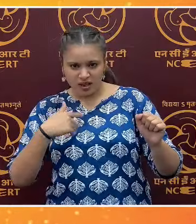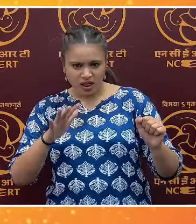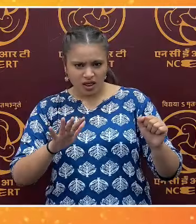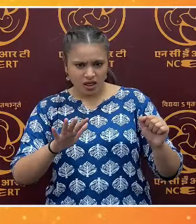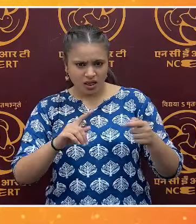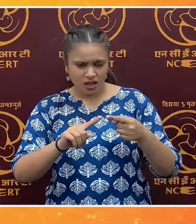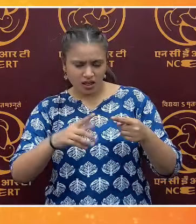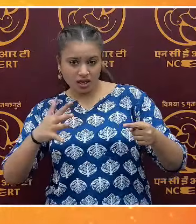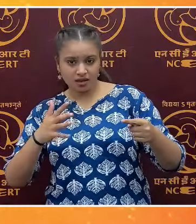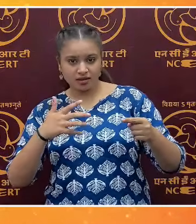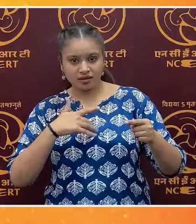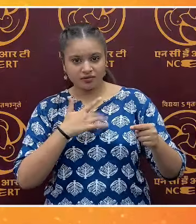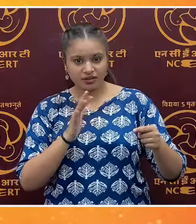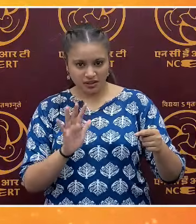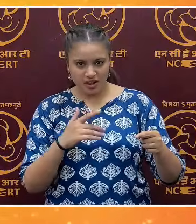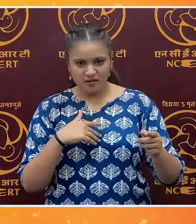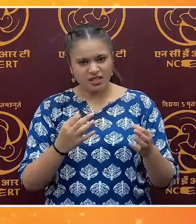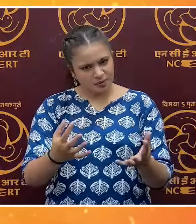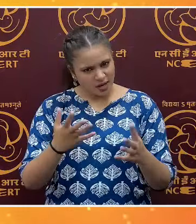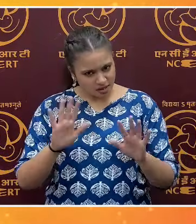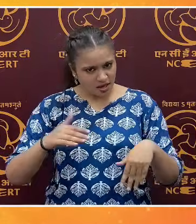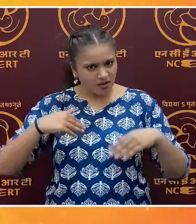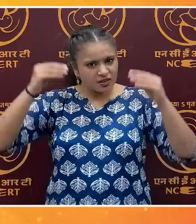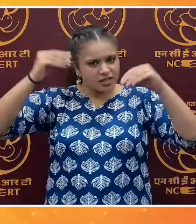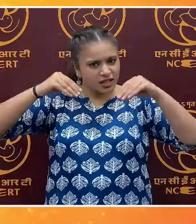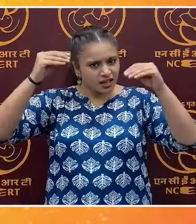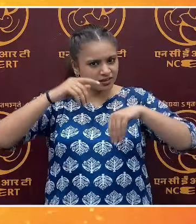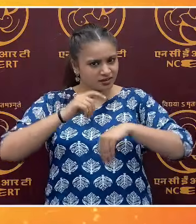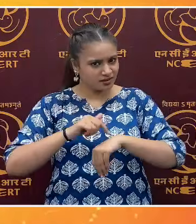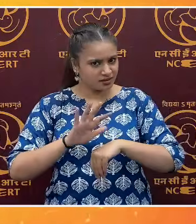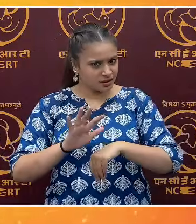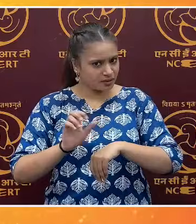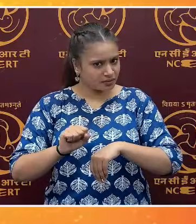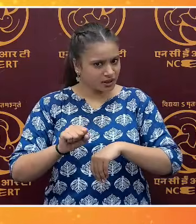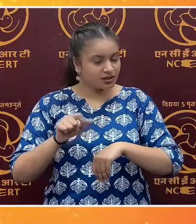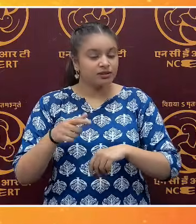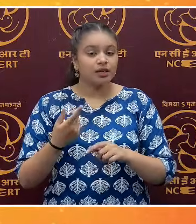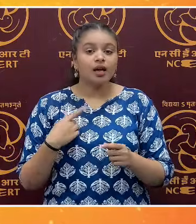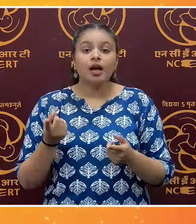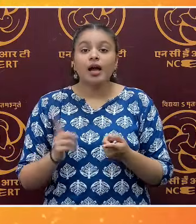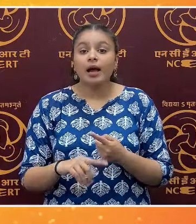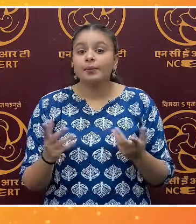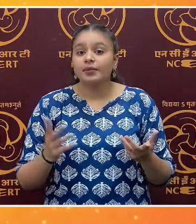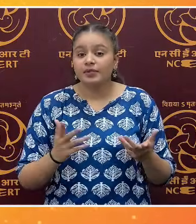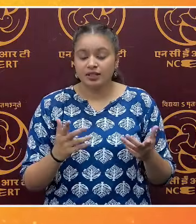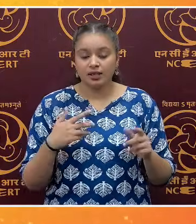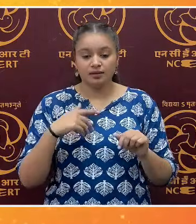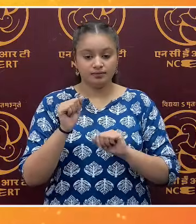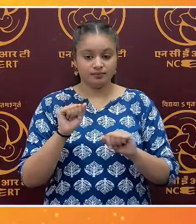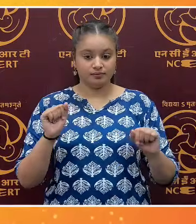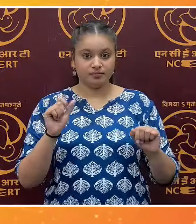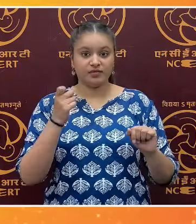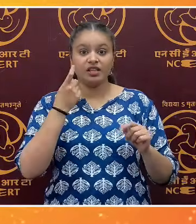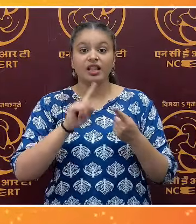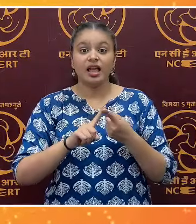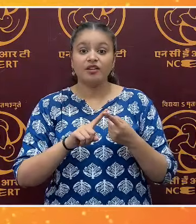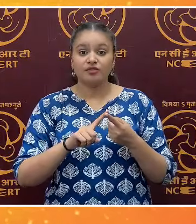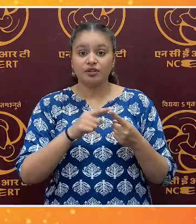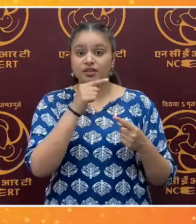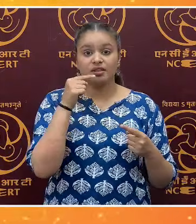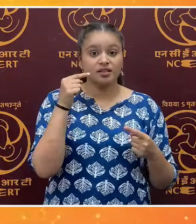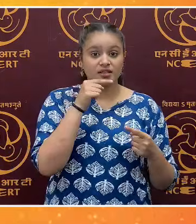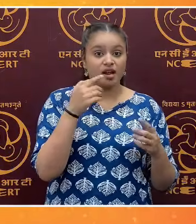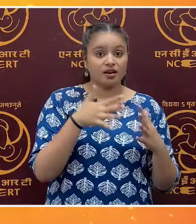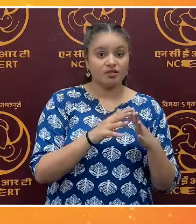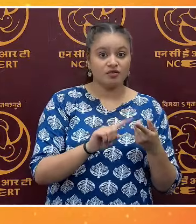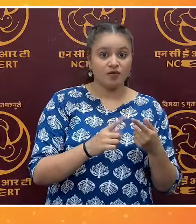this kind of experience with that. Especially during the rainy season. Yes, during the rainy season. So what happens at that time, maybe the live wire, which conducts the